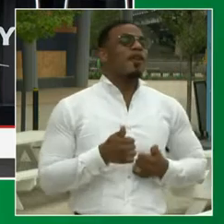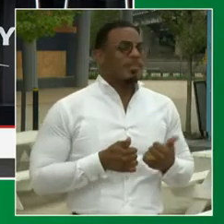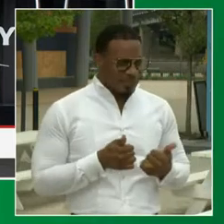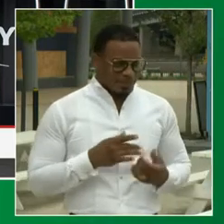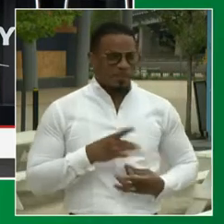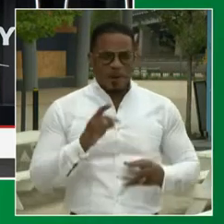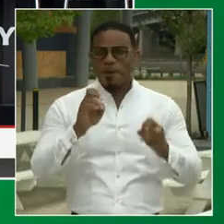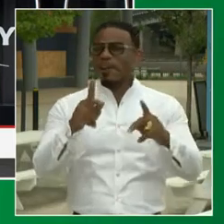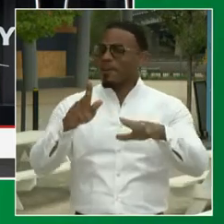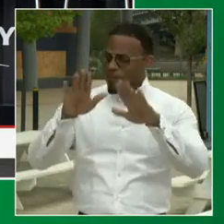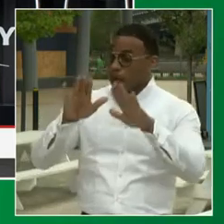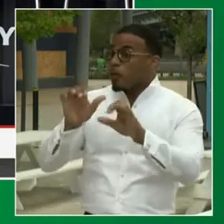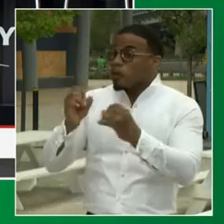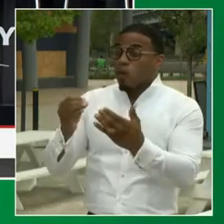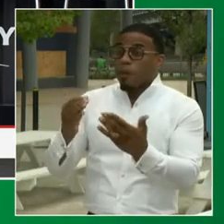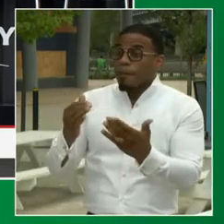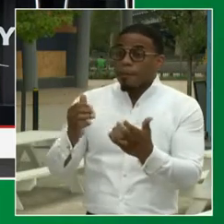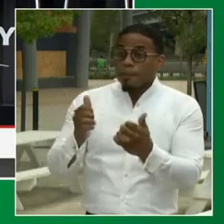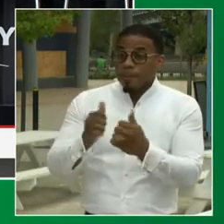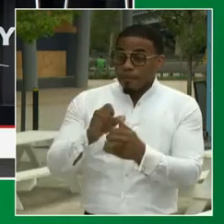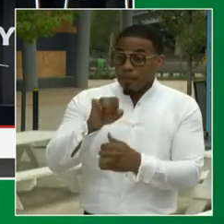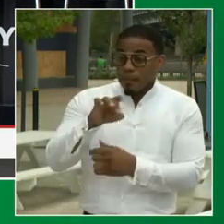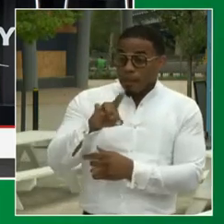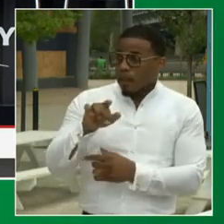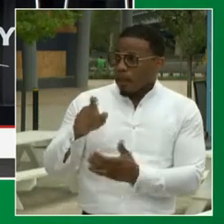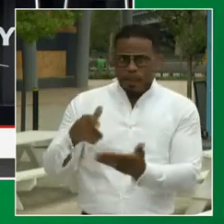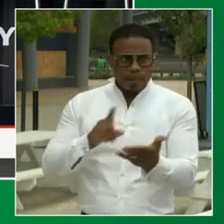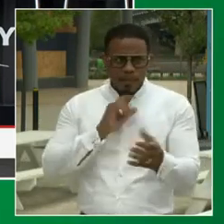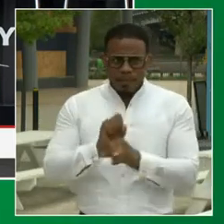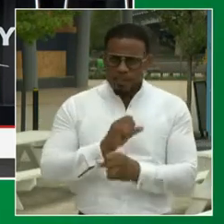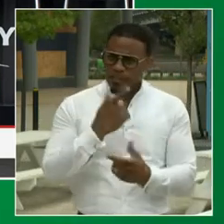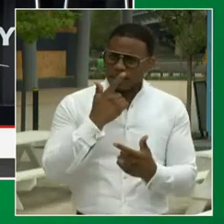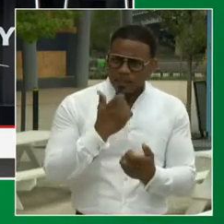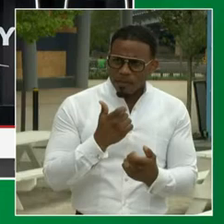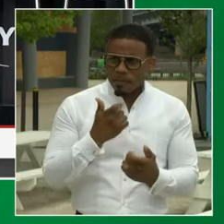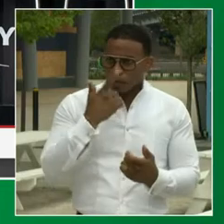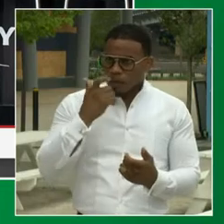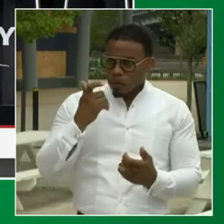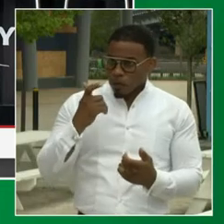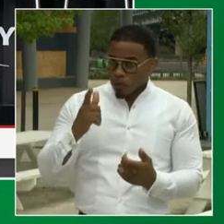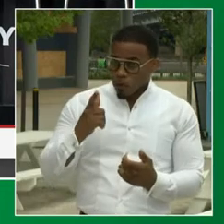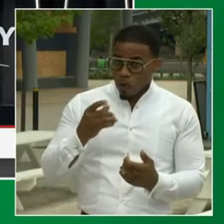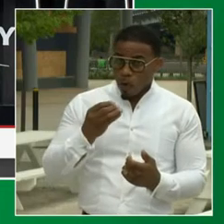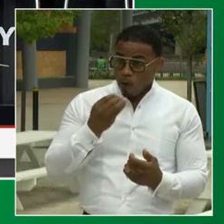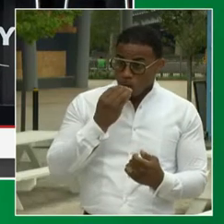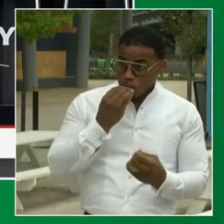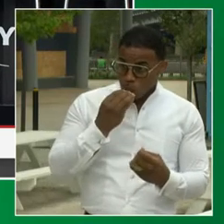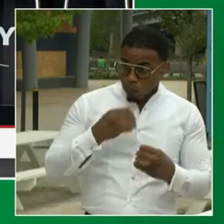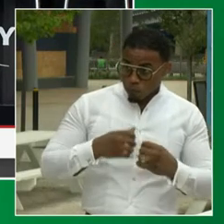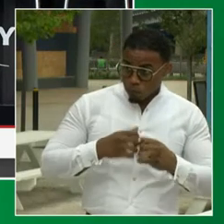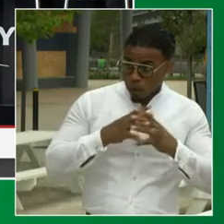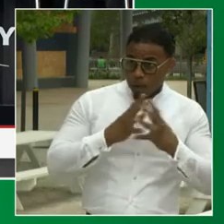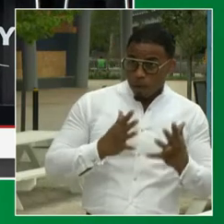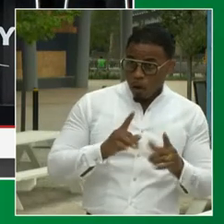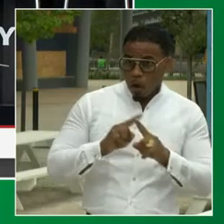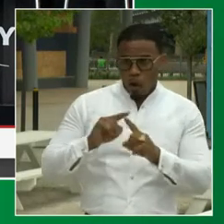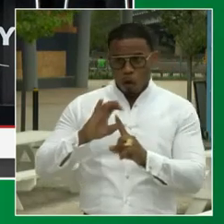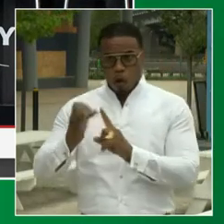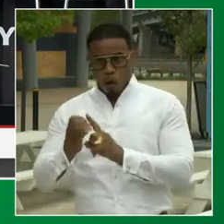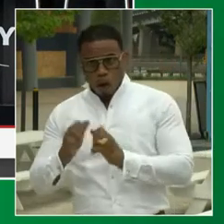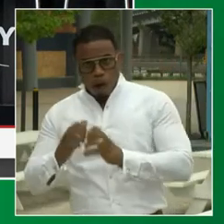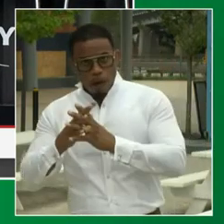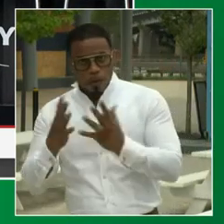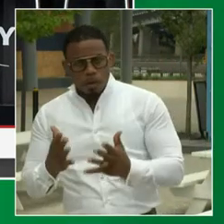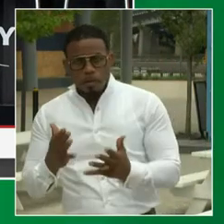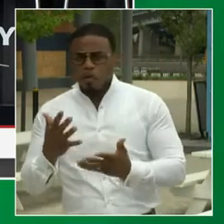Okay, fantastic. Now, so with Sandlot, so this is actually really interesting because so you're a food entrepreneur, also cultural